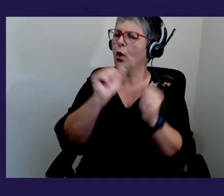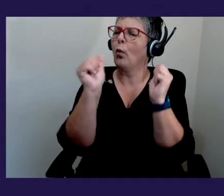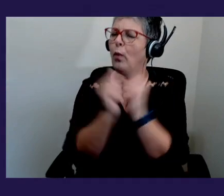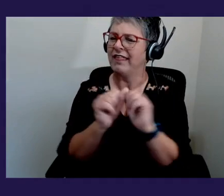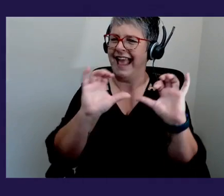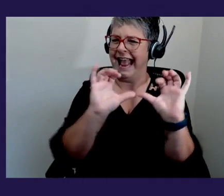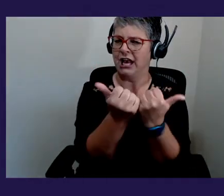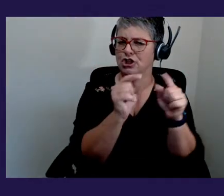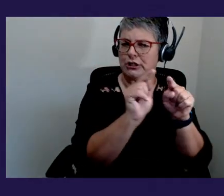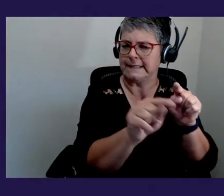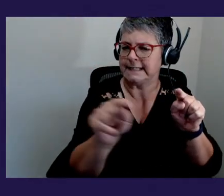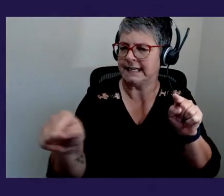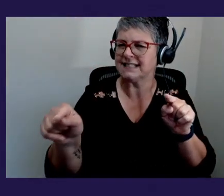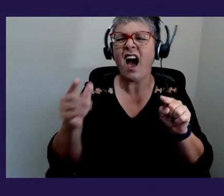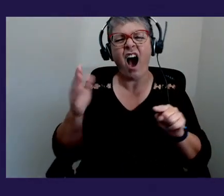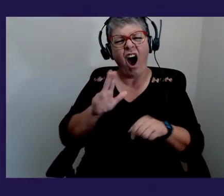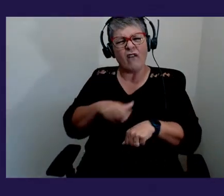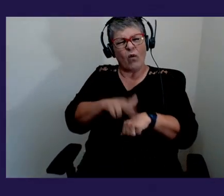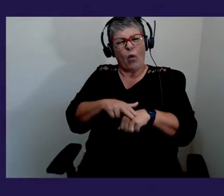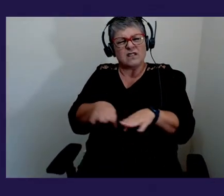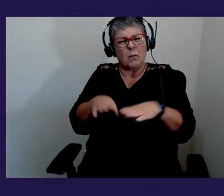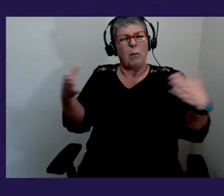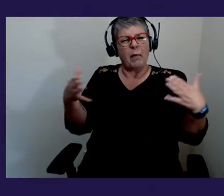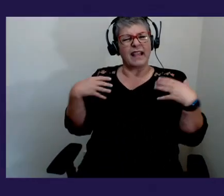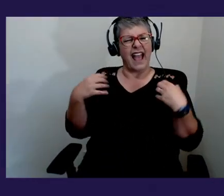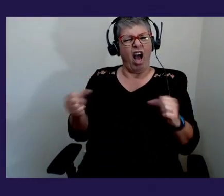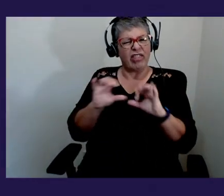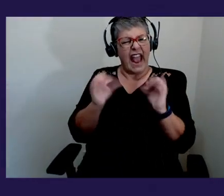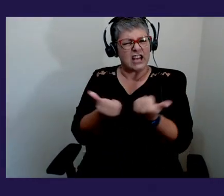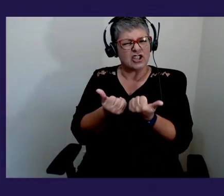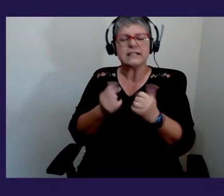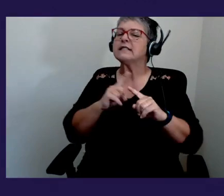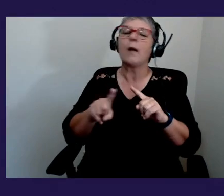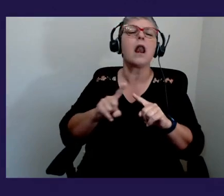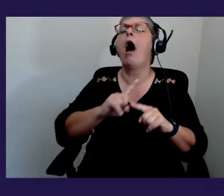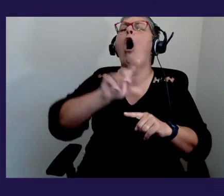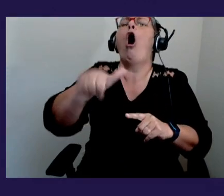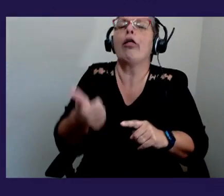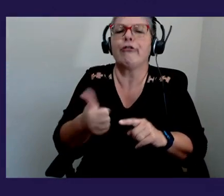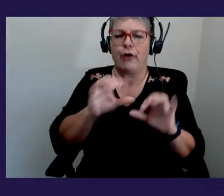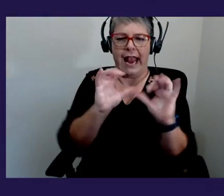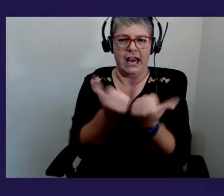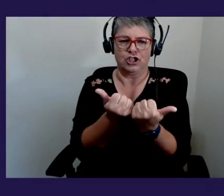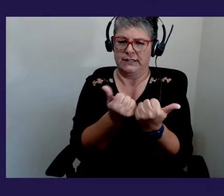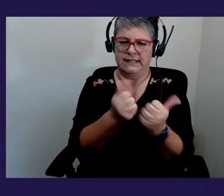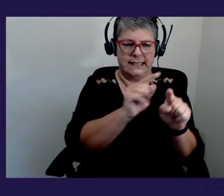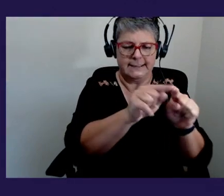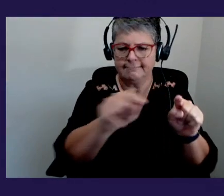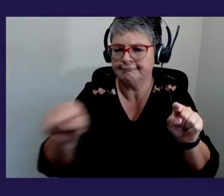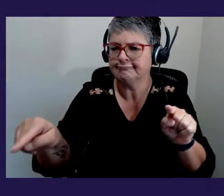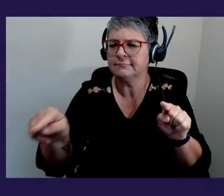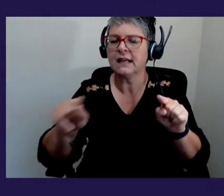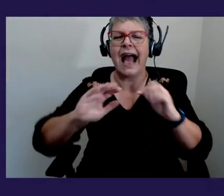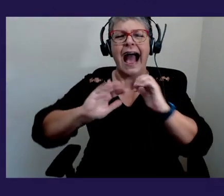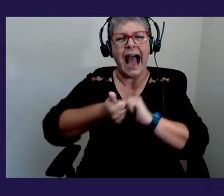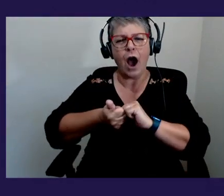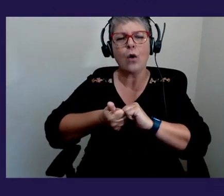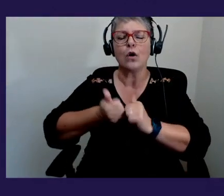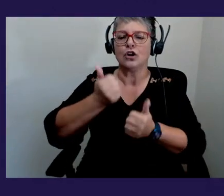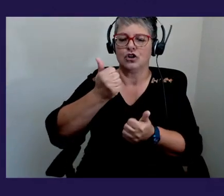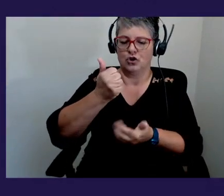traditional public health agencies and across sectors, both on crafting messages and communication that